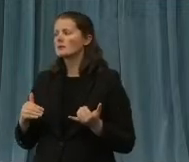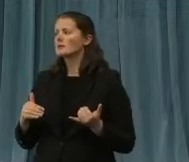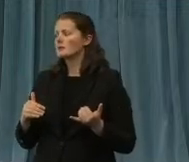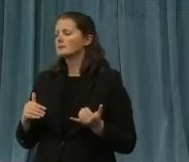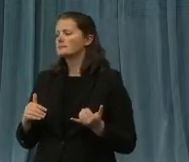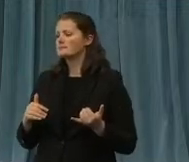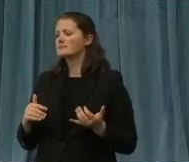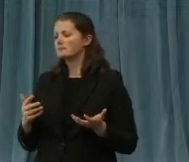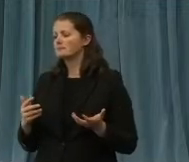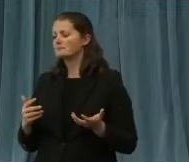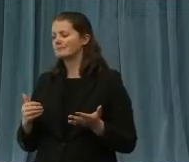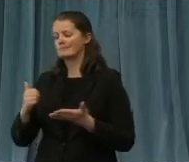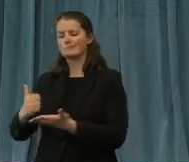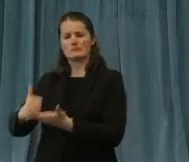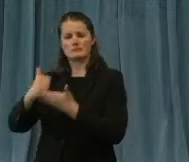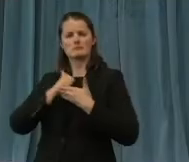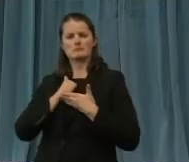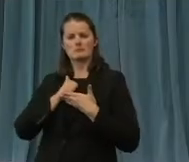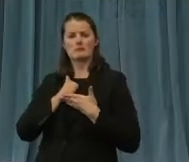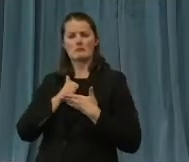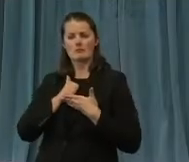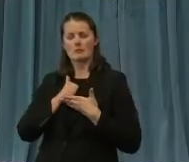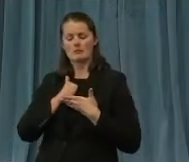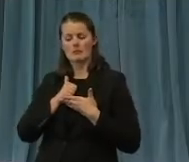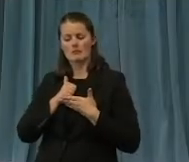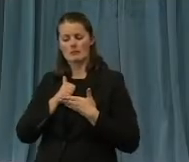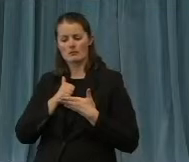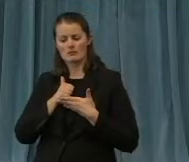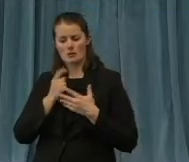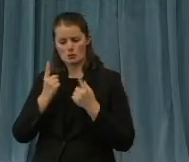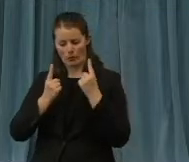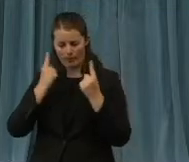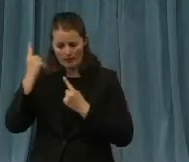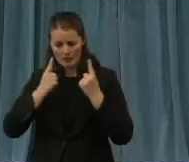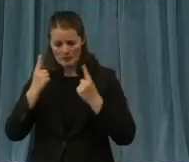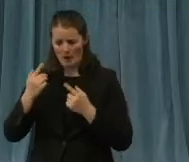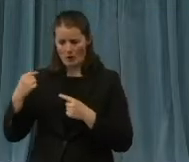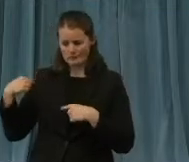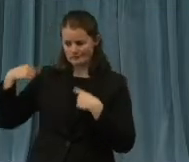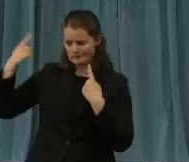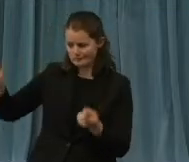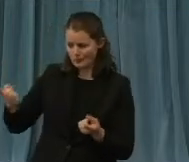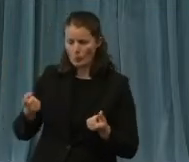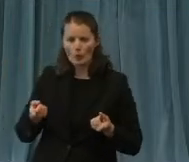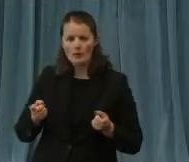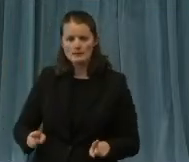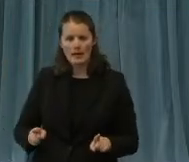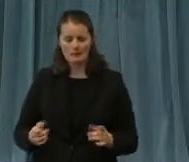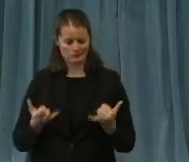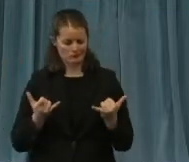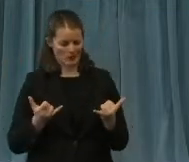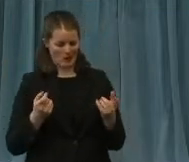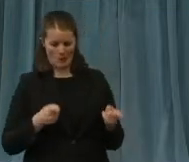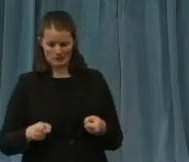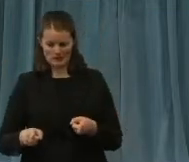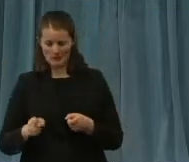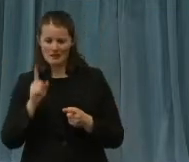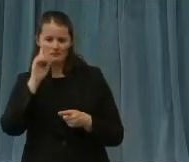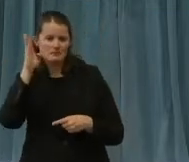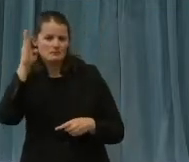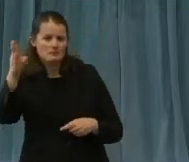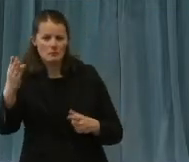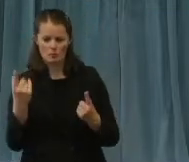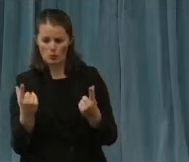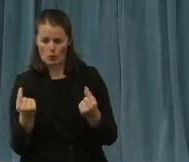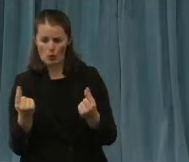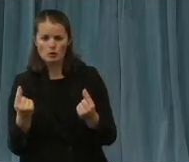where we're going, where we've been, and where we're going to go into the future. And Their advice is extremely important to me as